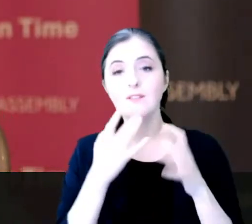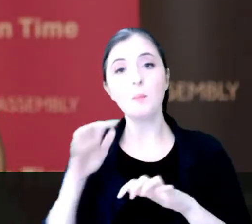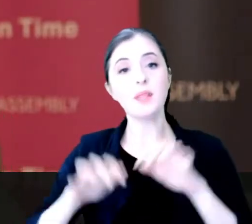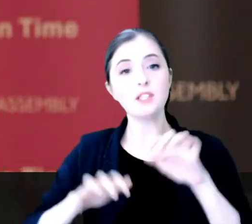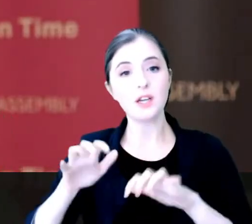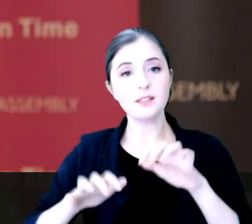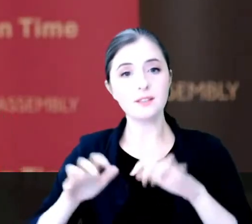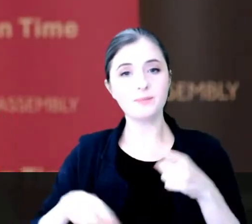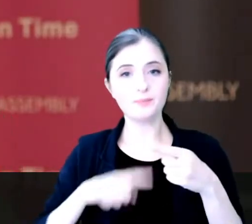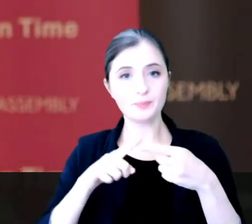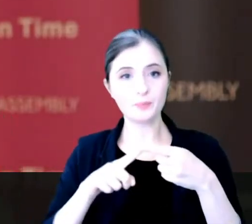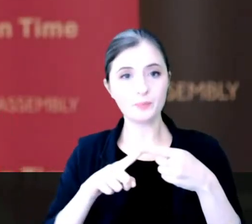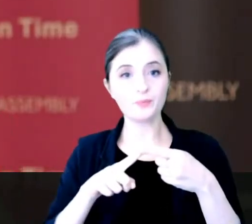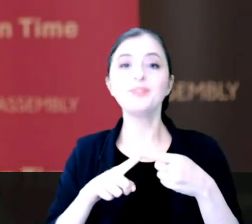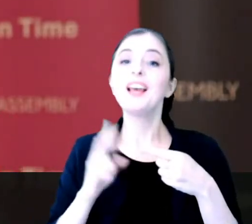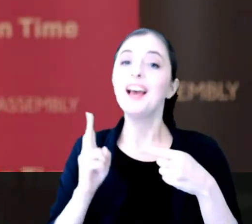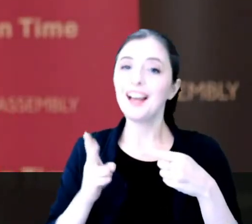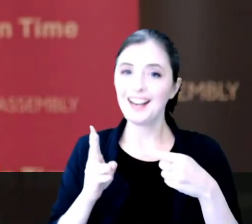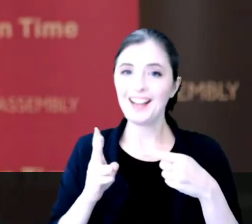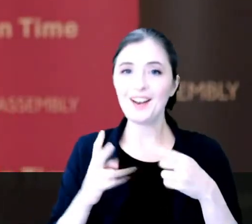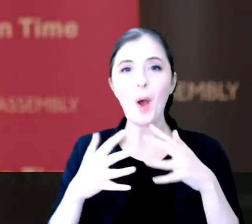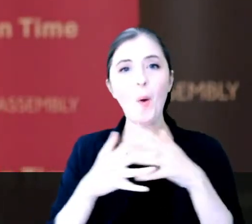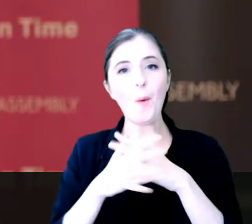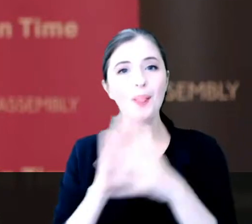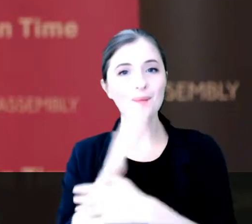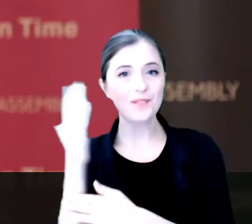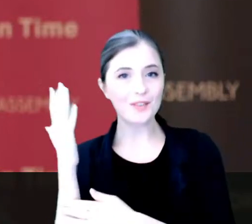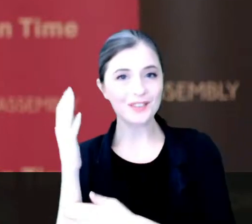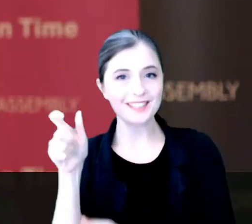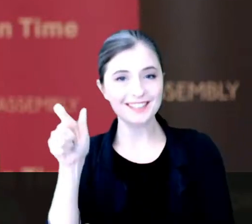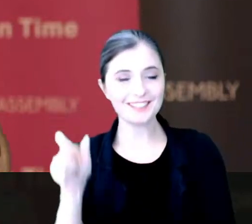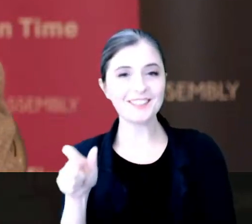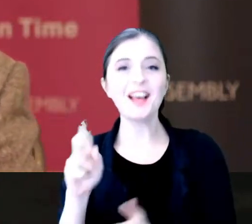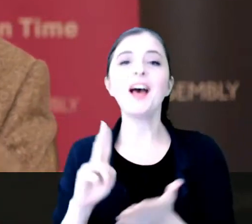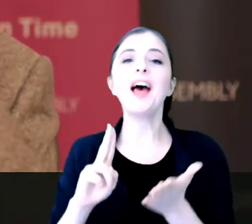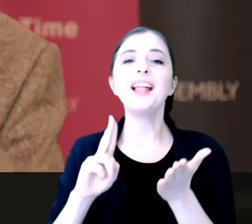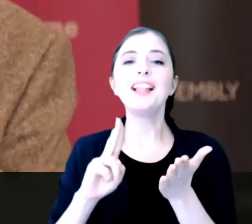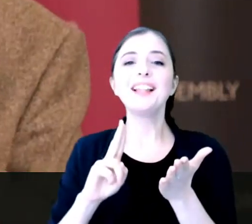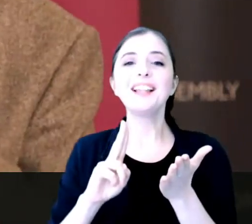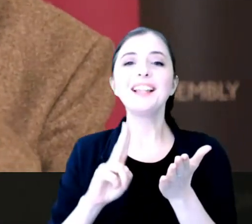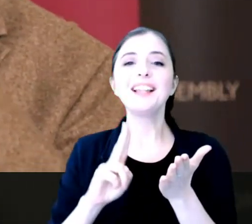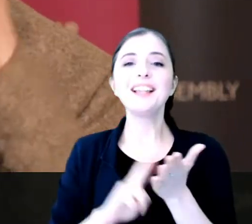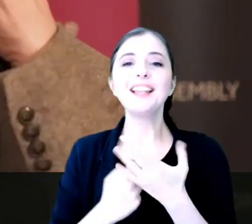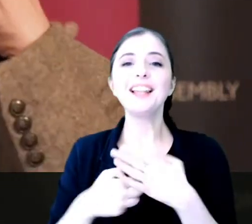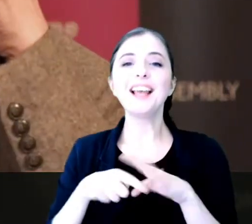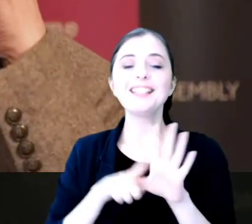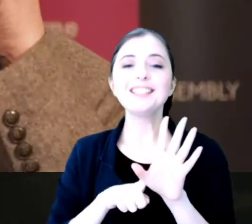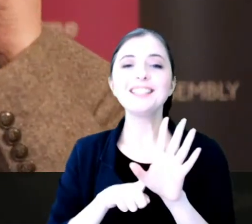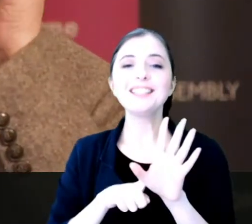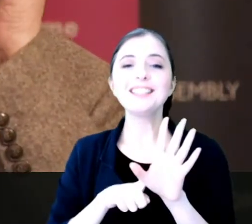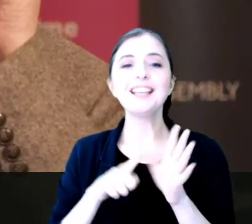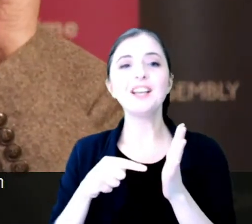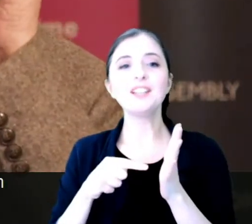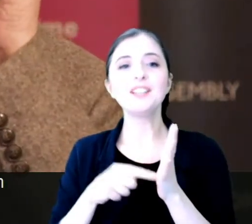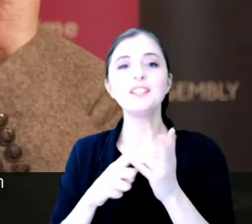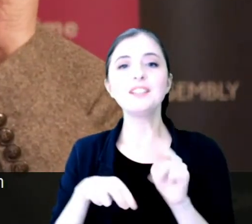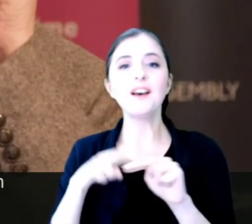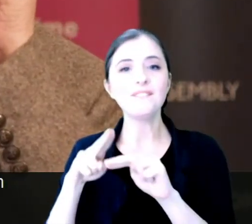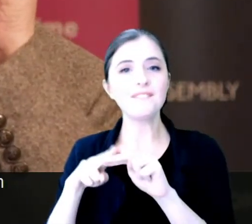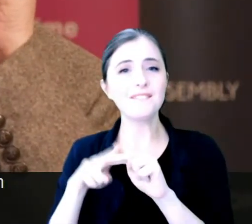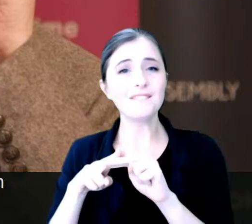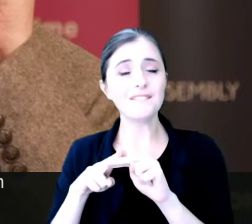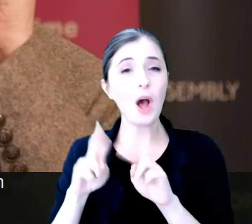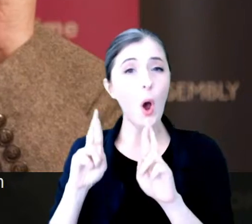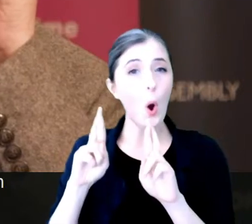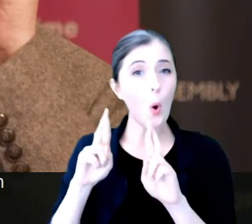in Waltham Forest. The question is from Nancy Tuff. I hope I got the name right.